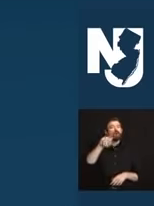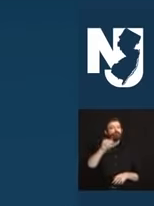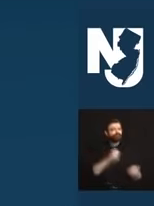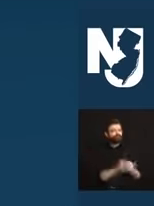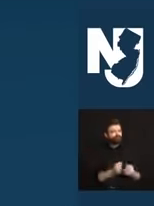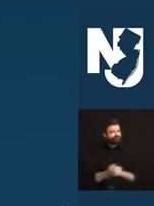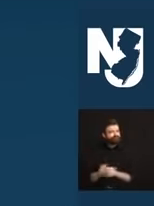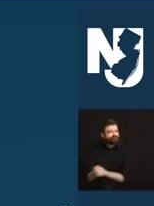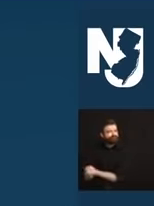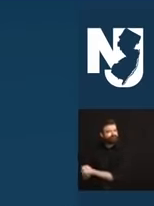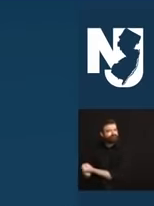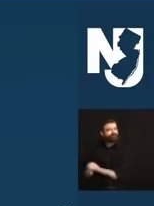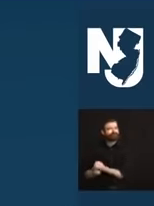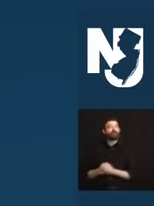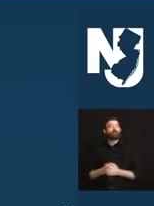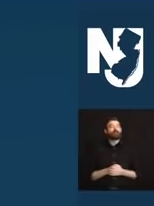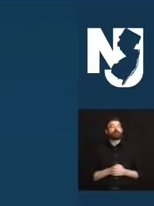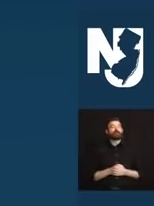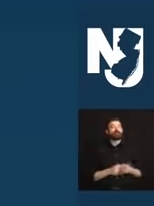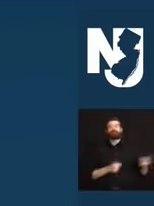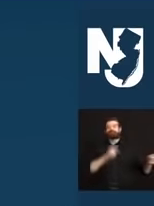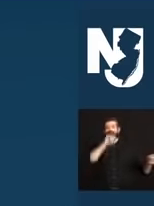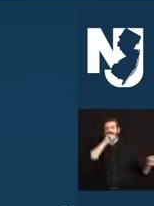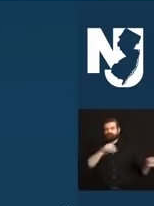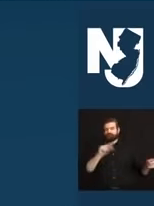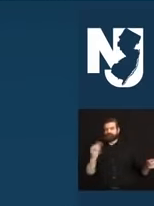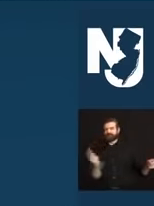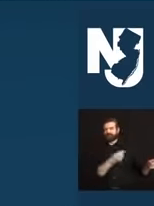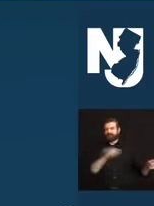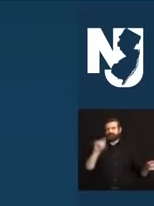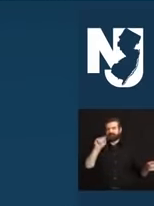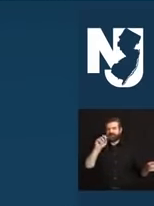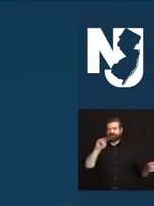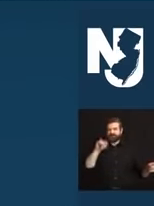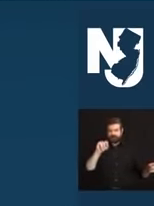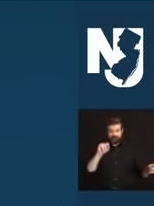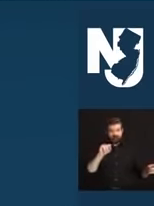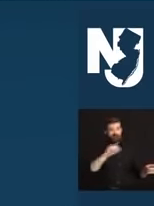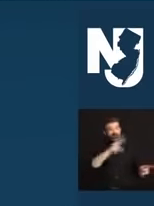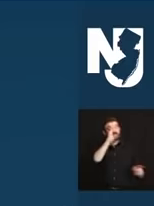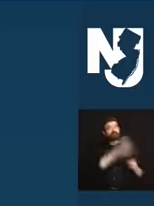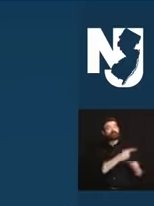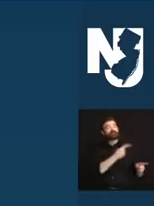recalled, and I'll quote Henry, "You can always hear him shouting at the refs from the stands."